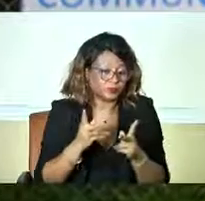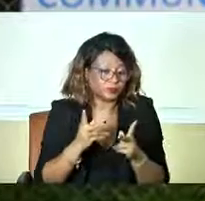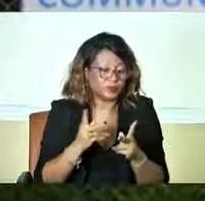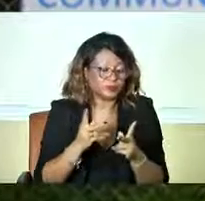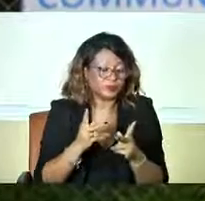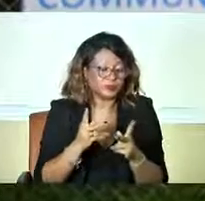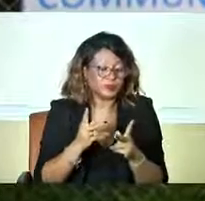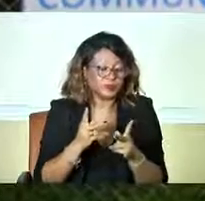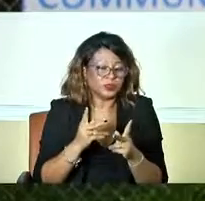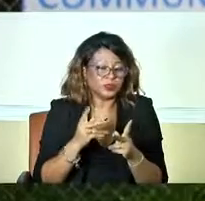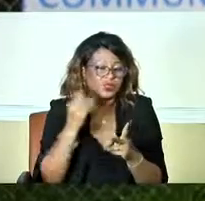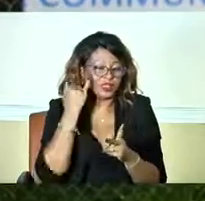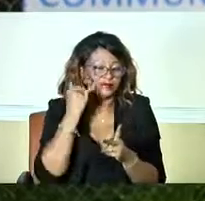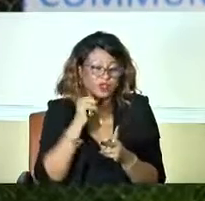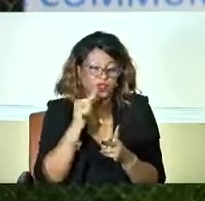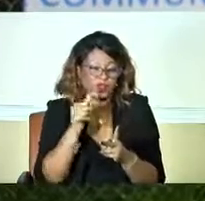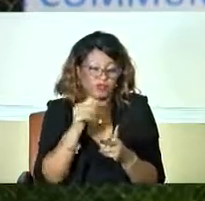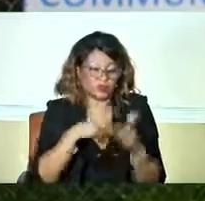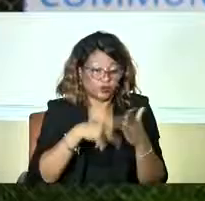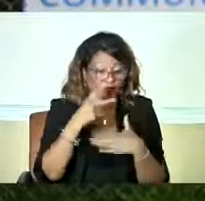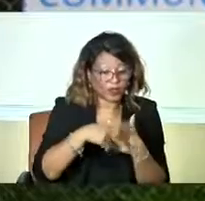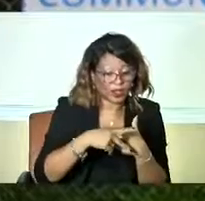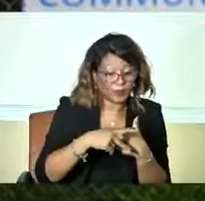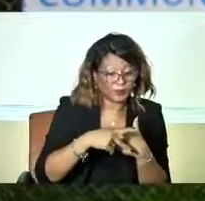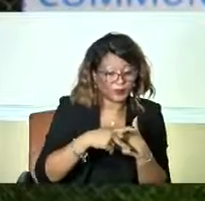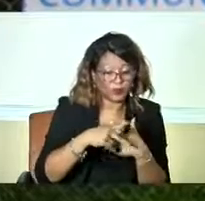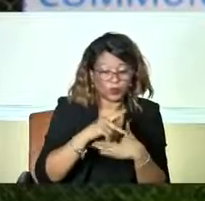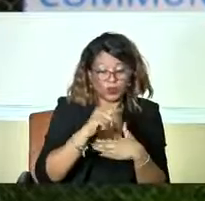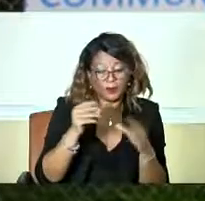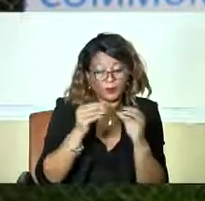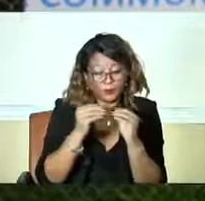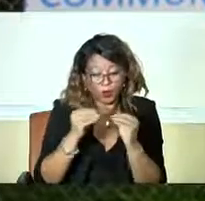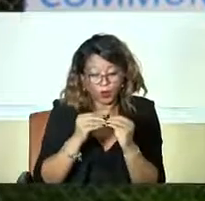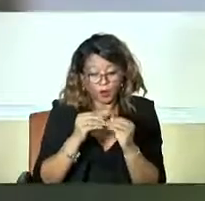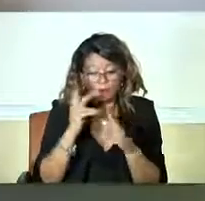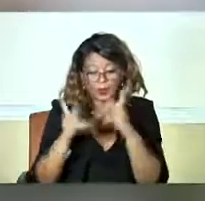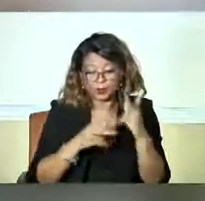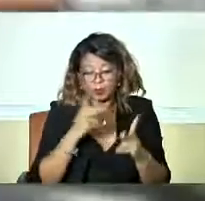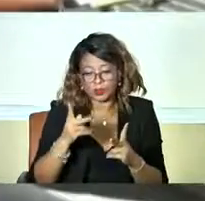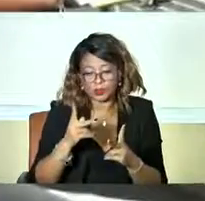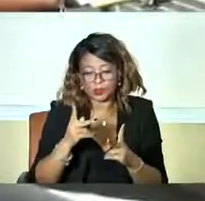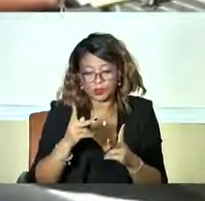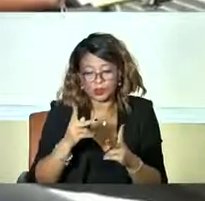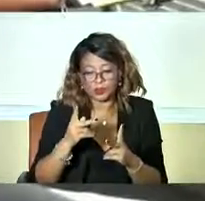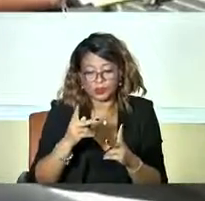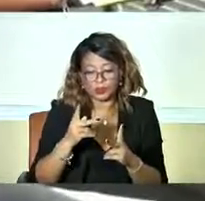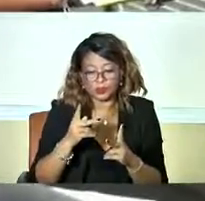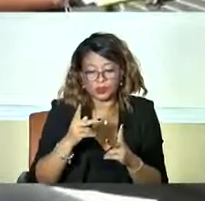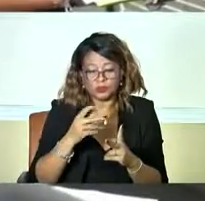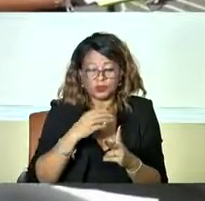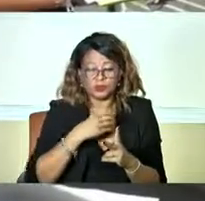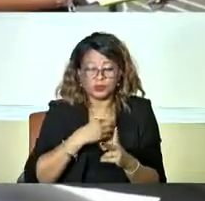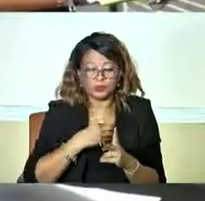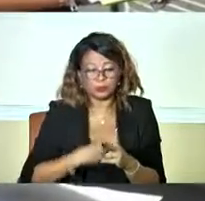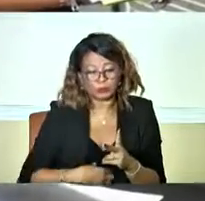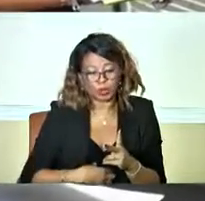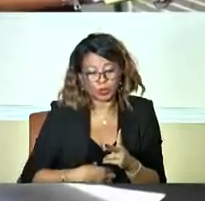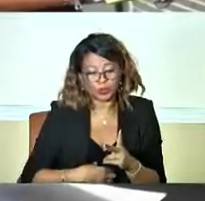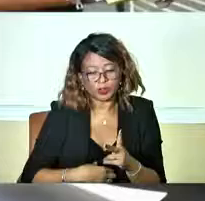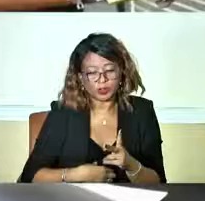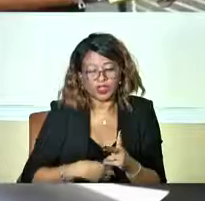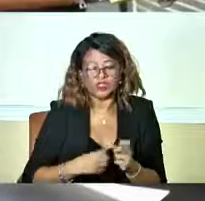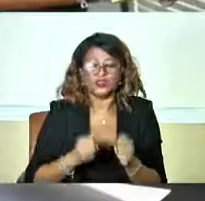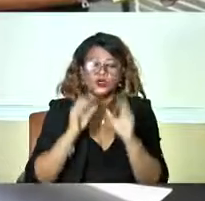program. If we don't have this program, we'll have more people going to bed hungry. This is a